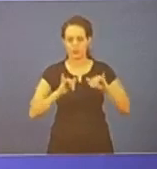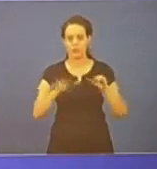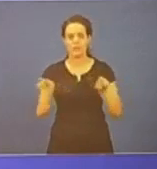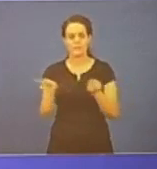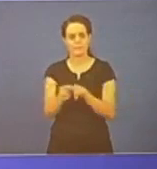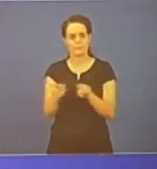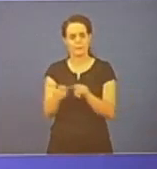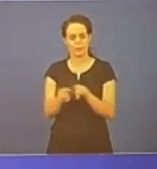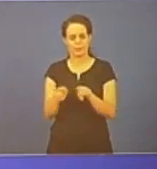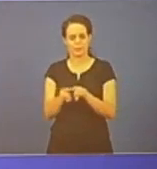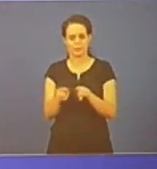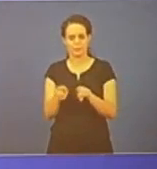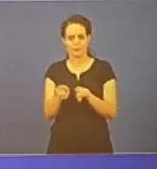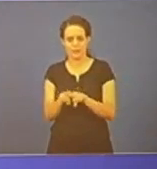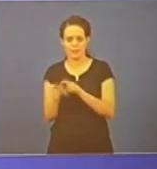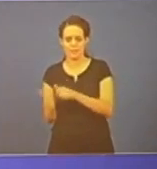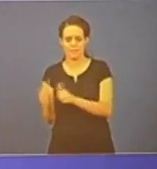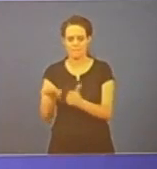de Janeiro, baptism